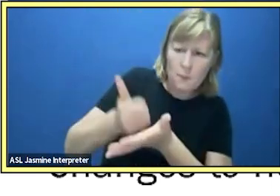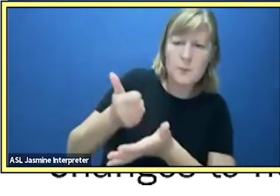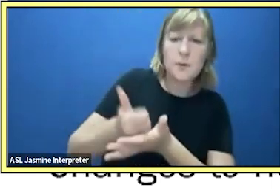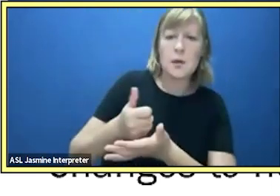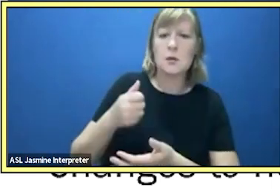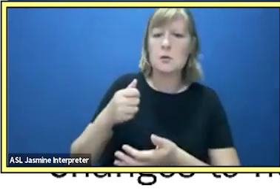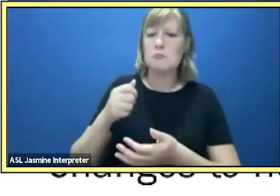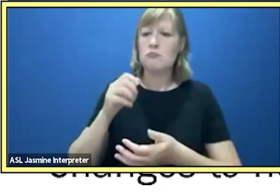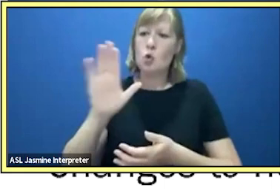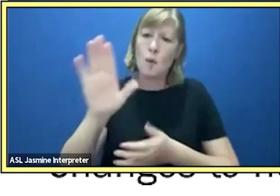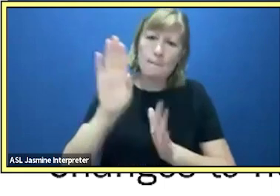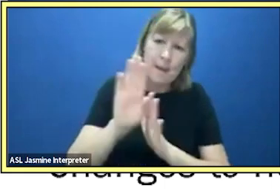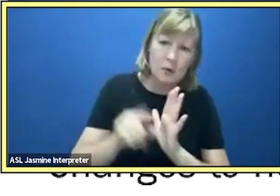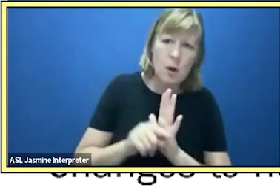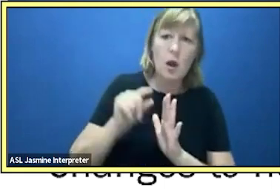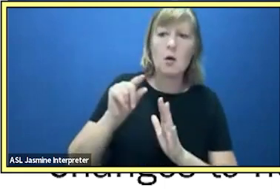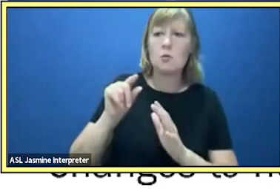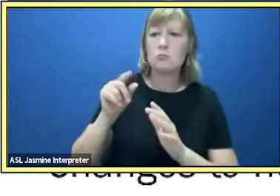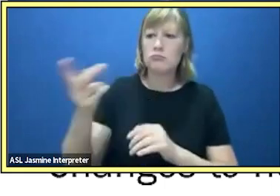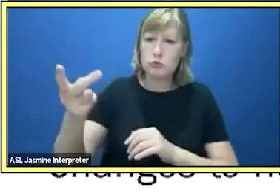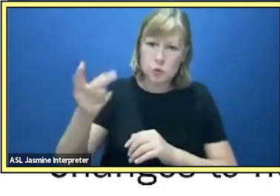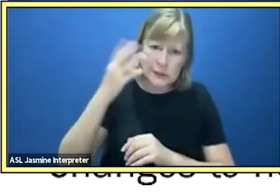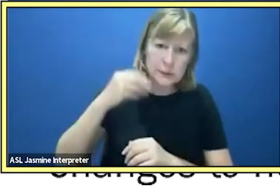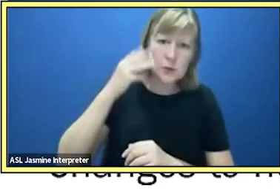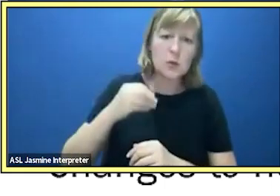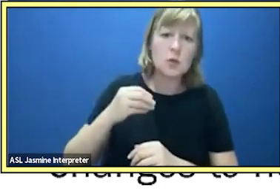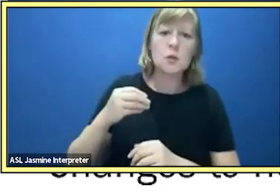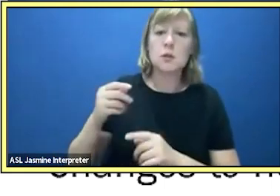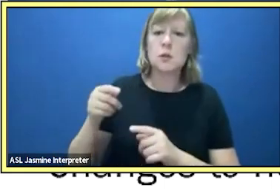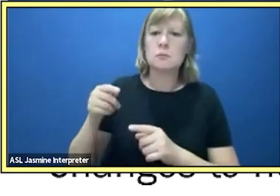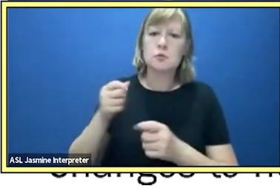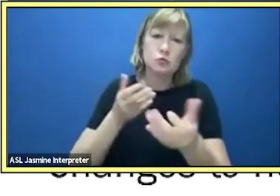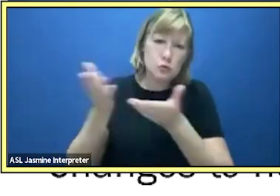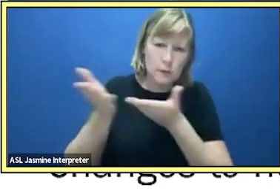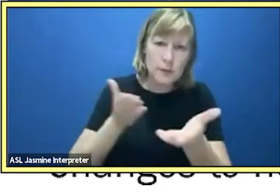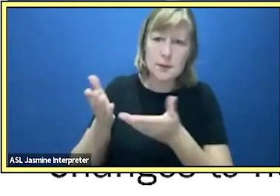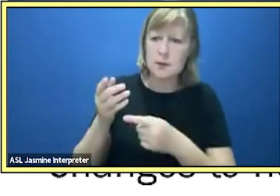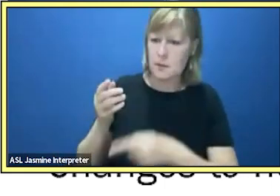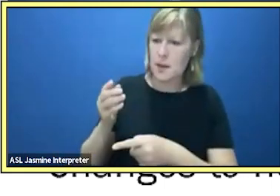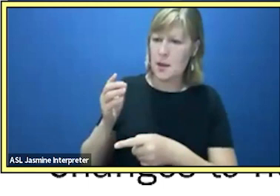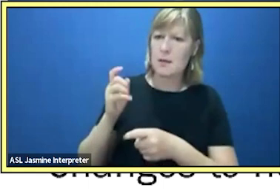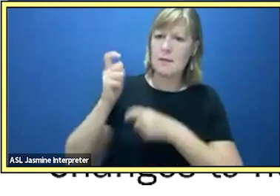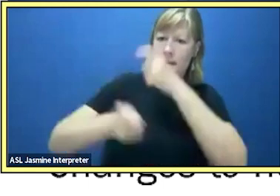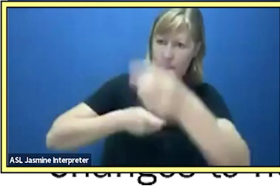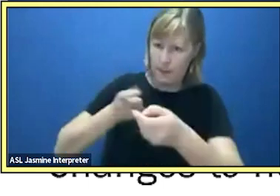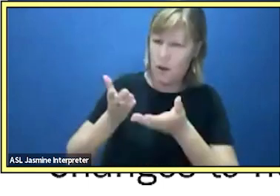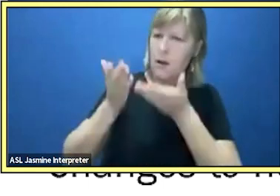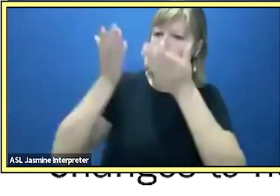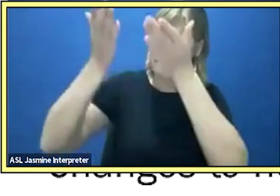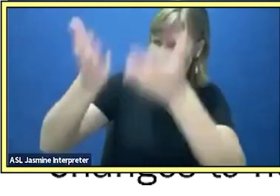helping you with thus far. They are there to help talk about what services they have to offer and how they can help to meet some of the goals that you